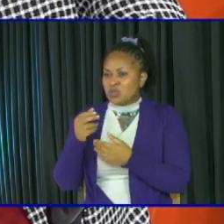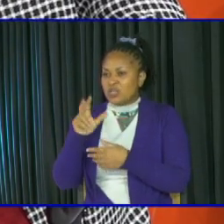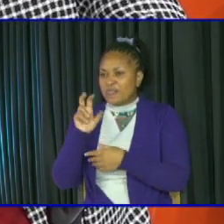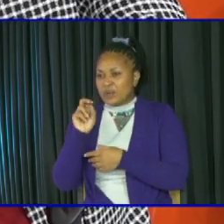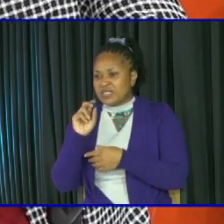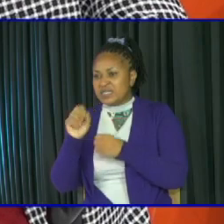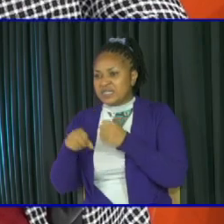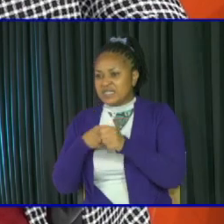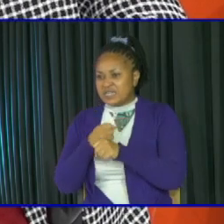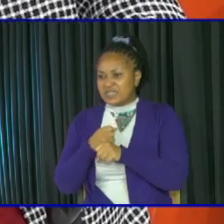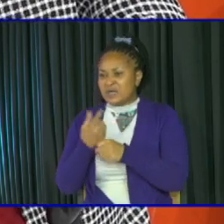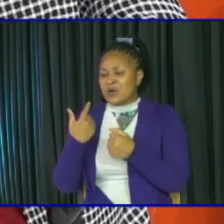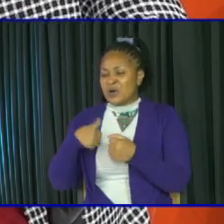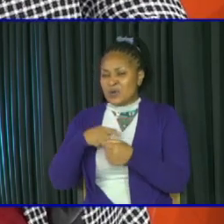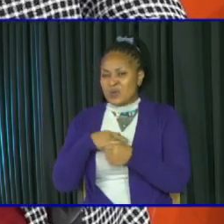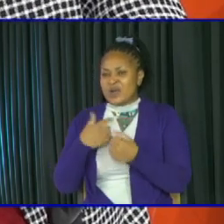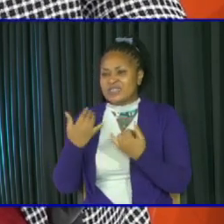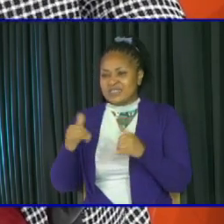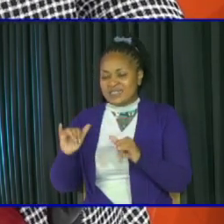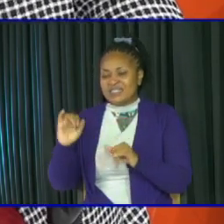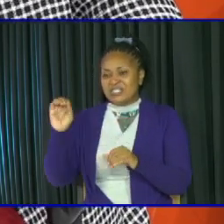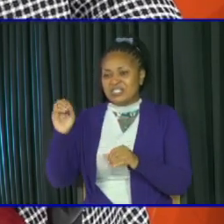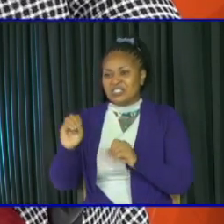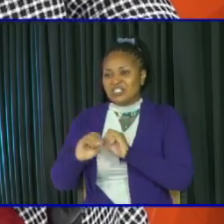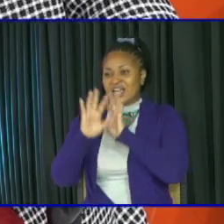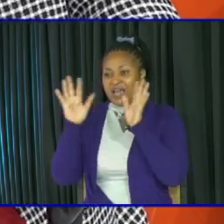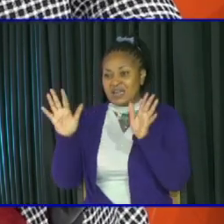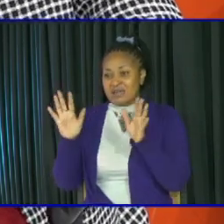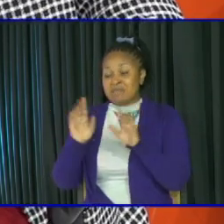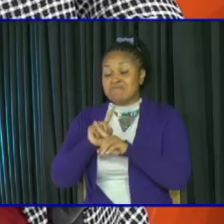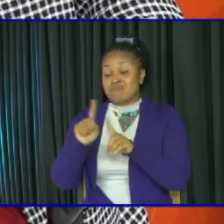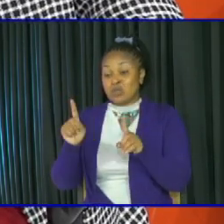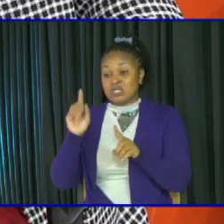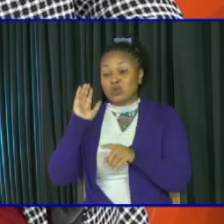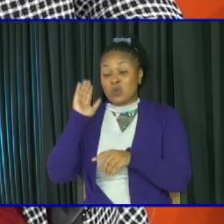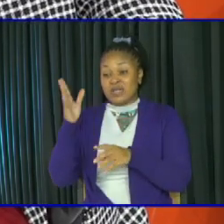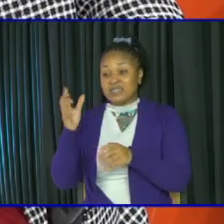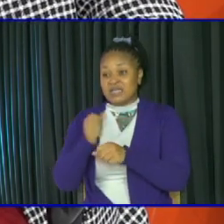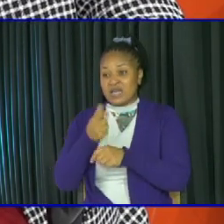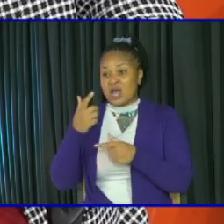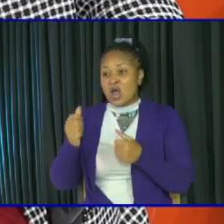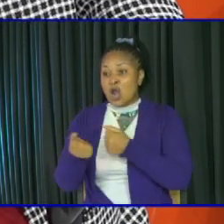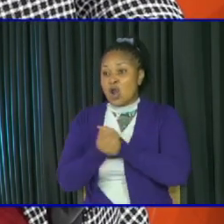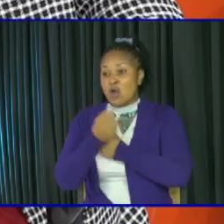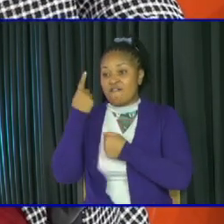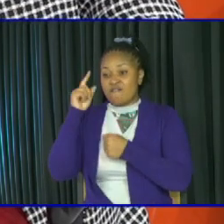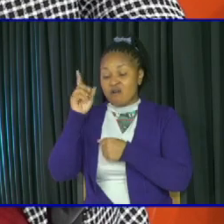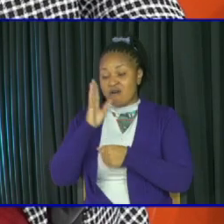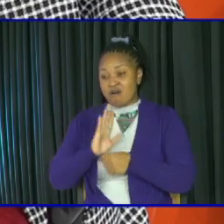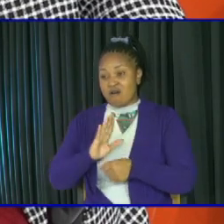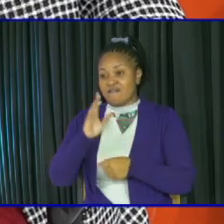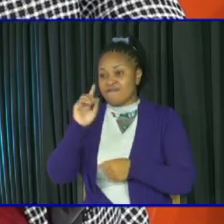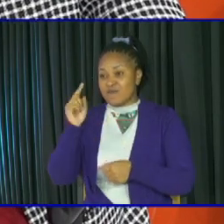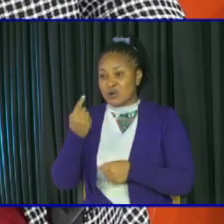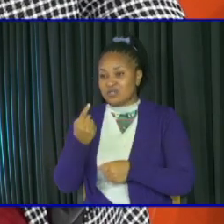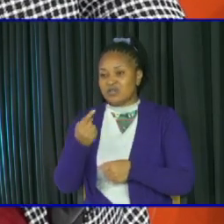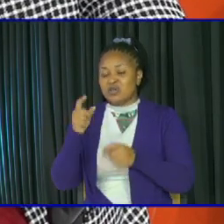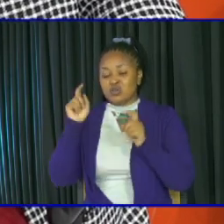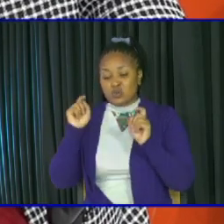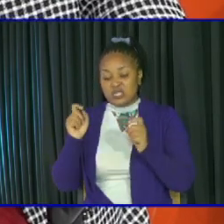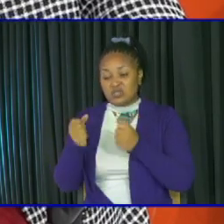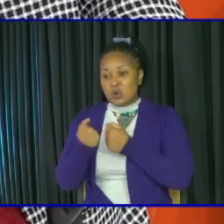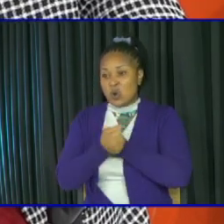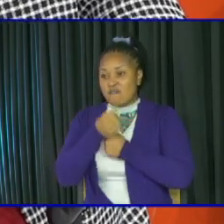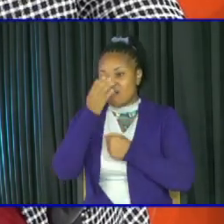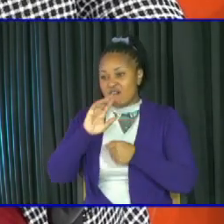still shining. But, you know, it's going to take love for God first. I tell persons, you have to love God first before you can even talk about loving